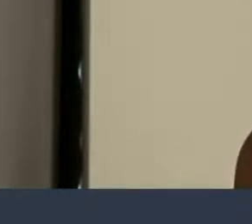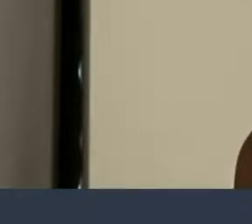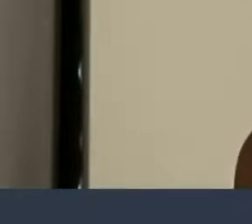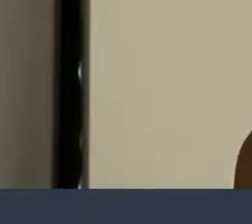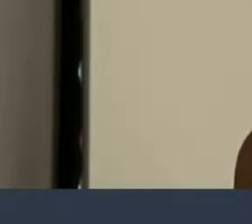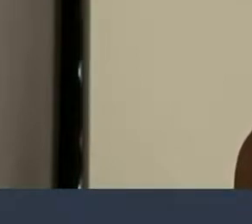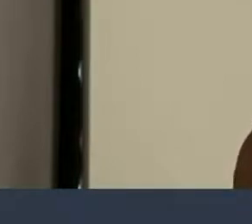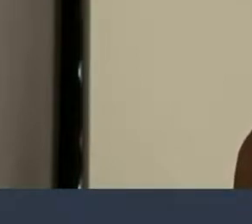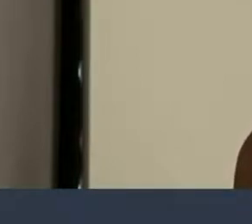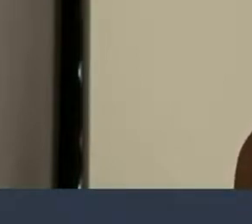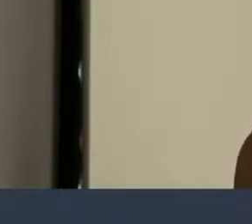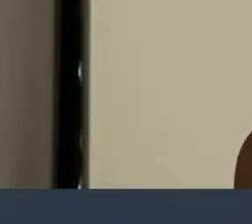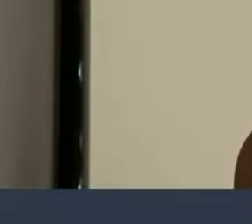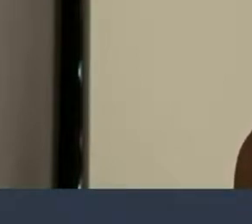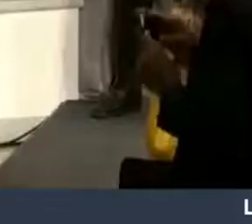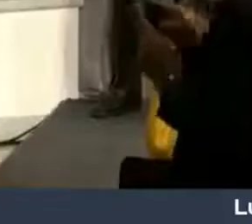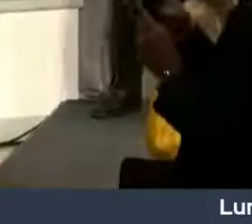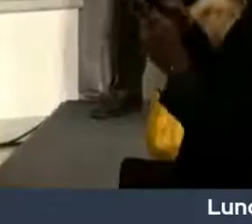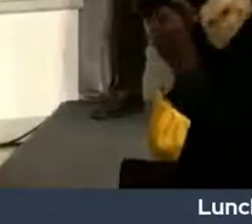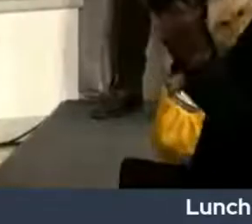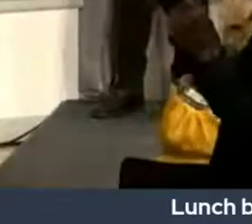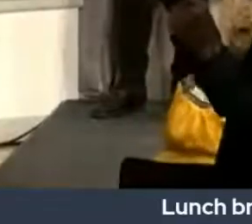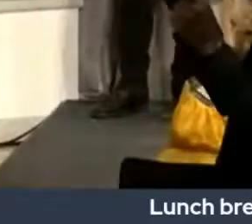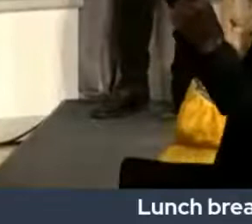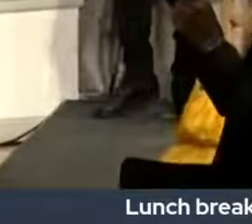an hour. We'll see how that works out.